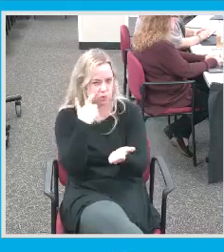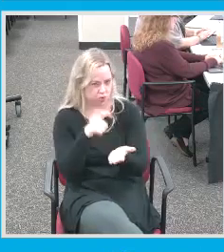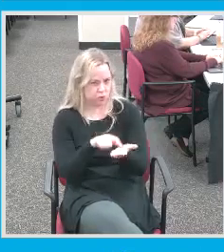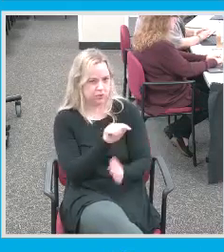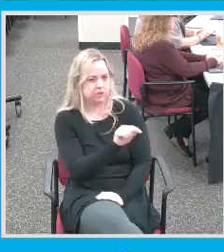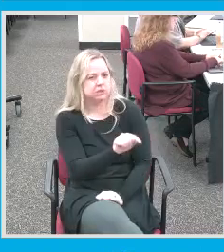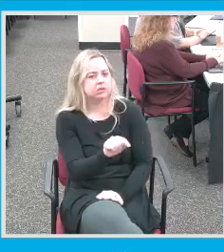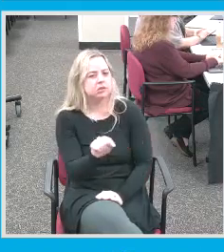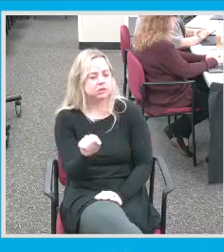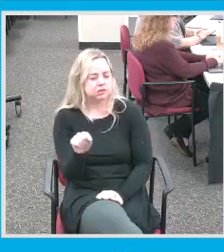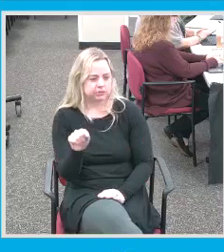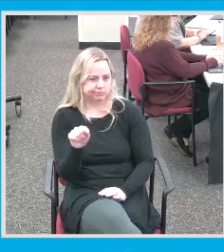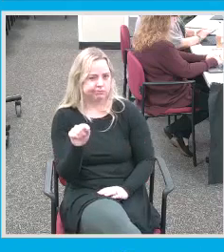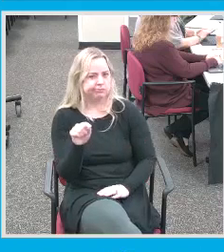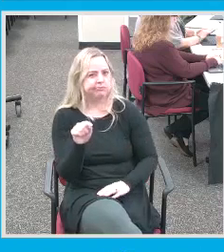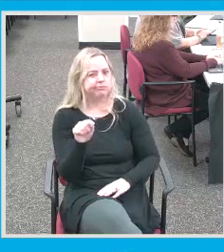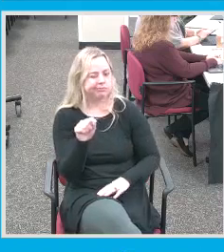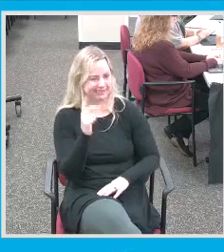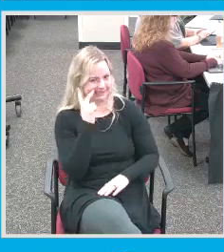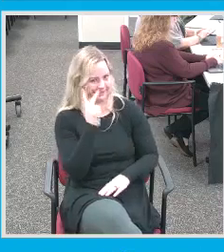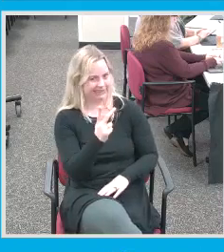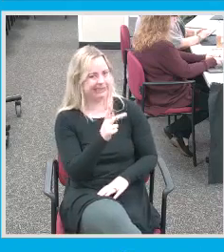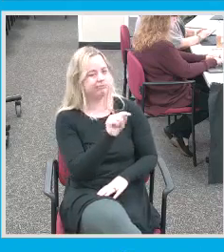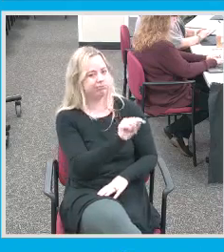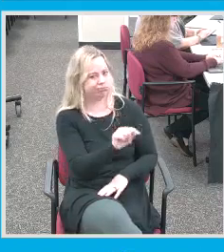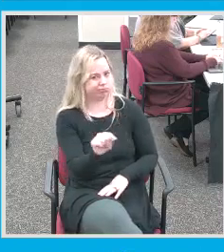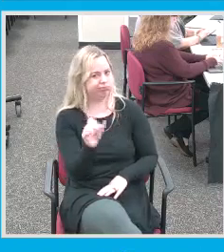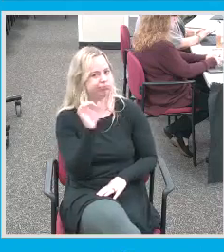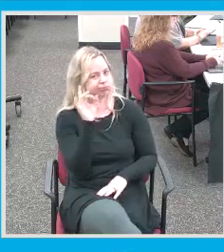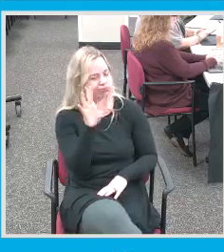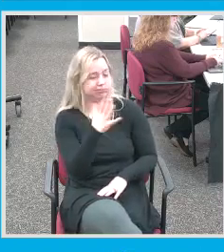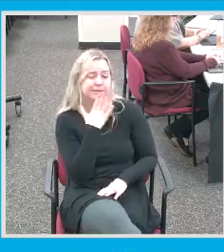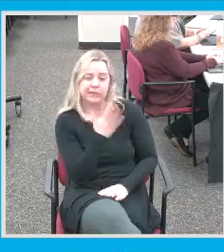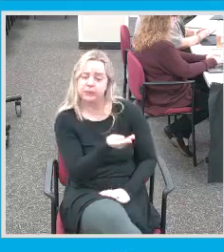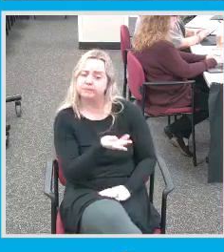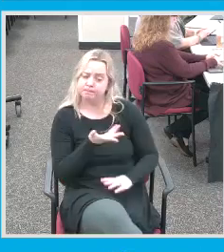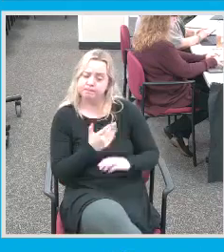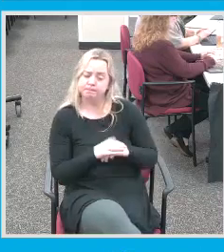industries, where we see that more. So, yes, thank you.